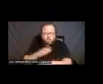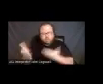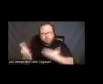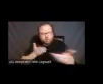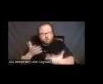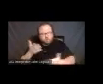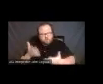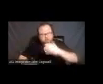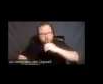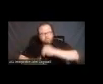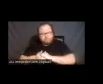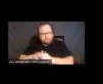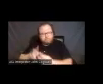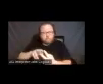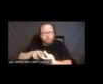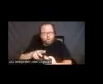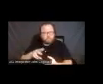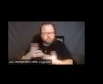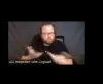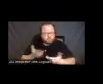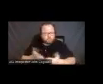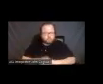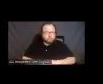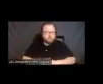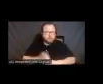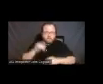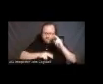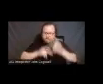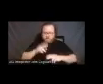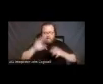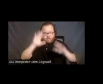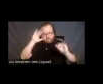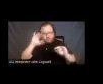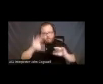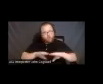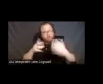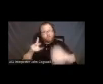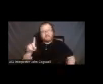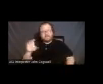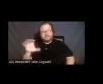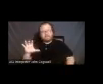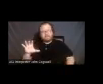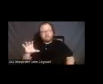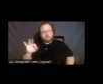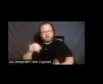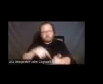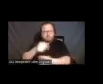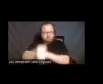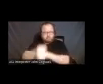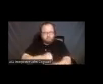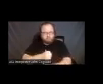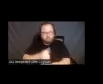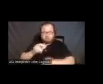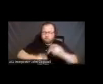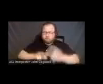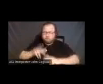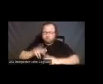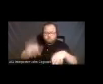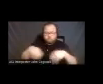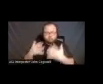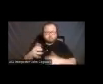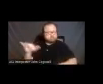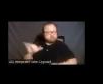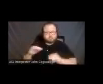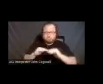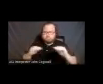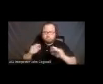services. The facility is expected to open in December of this year. The facility will provide the same